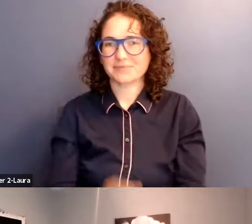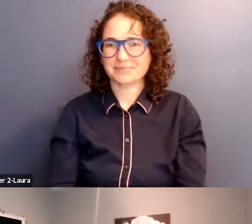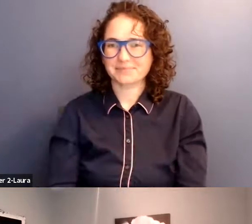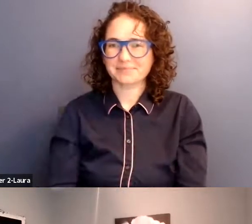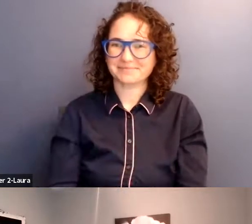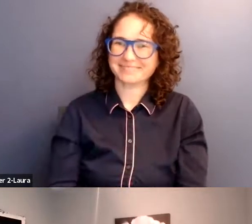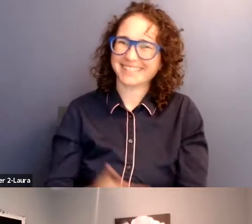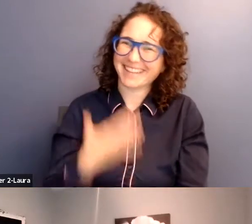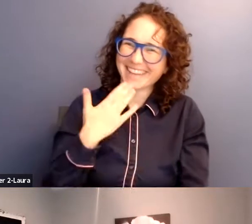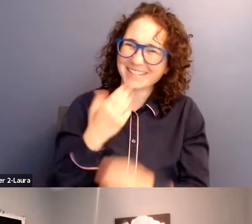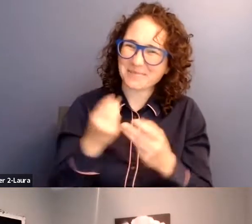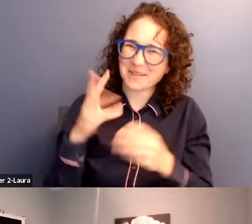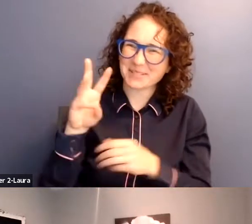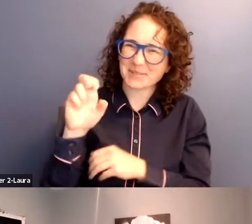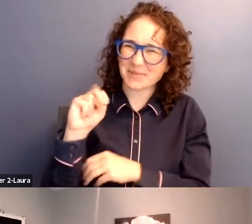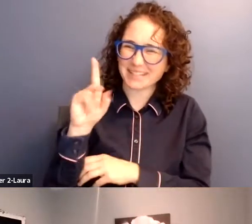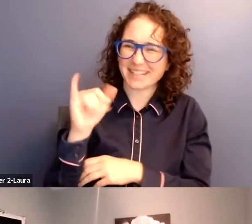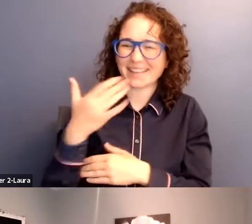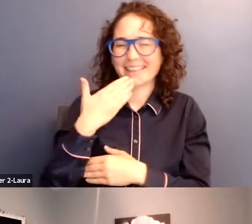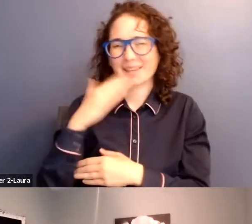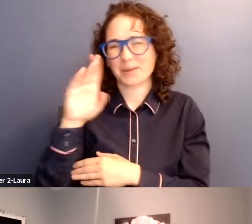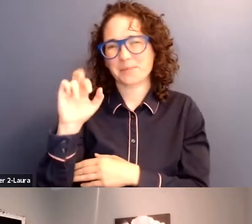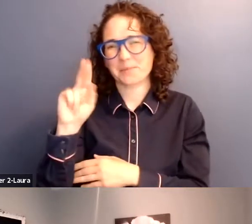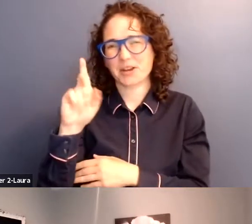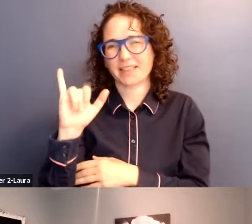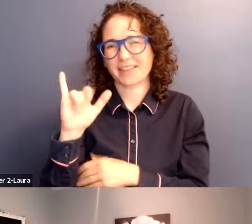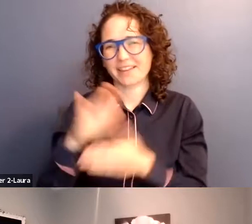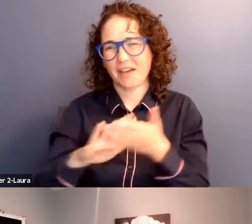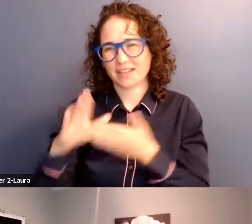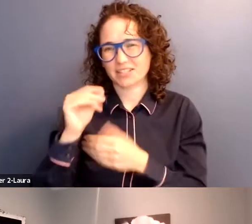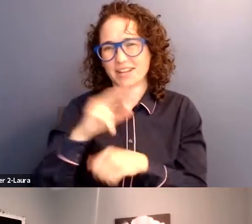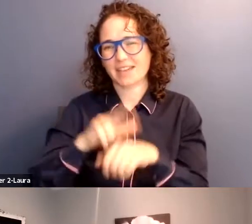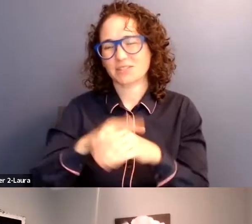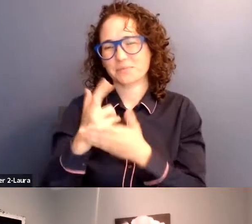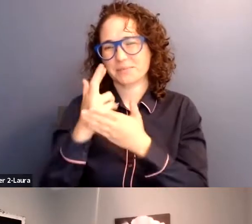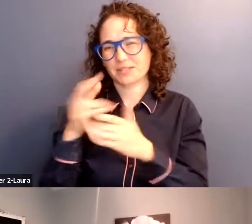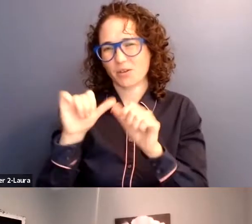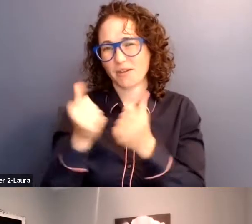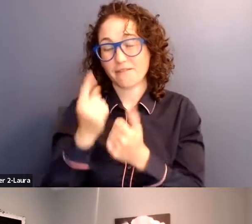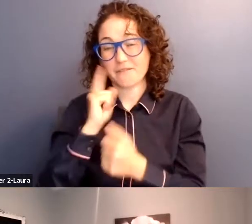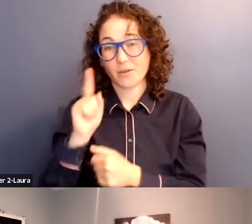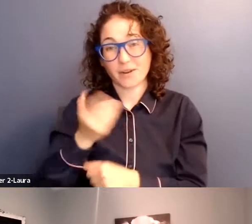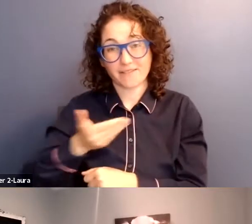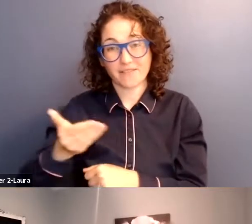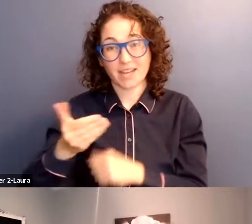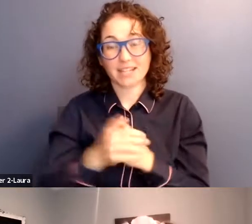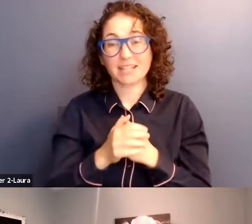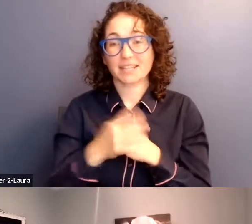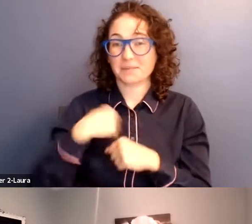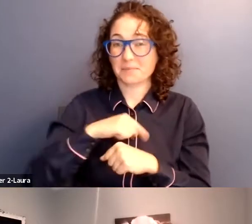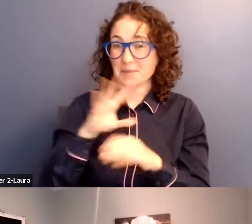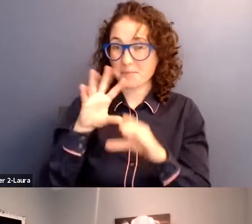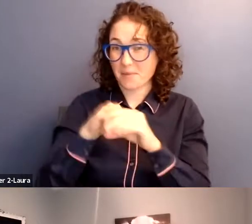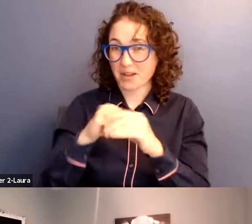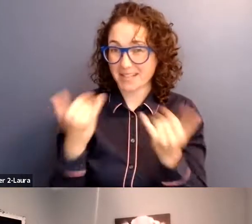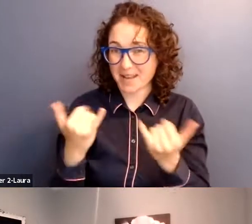Thank you so much, Wendy, and thank you to Berkeley College and the National Rehabilitation Association for inviting JAN to be a part of this panel